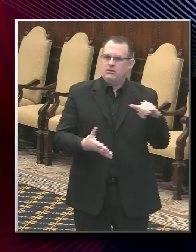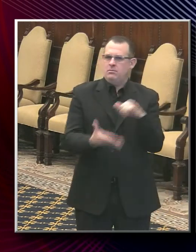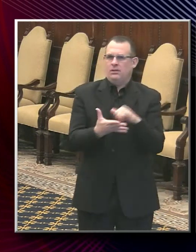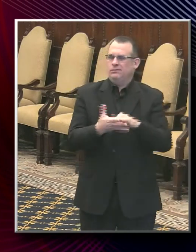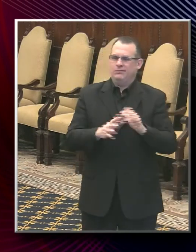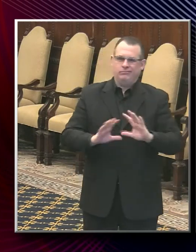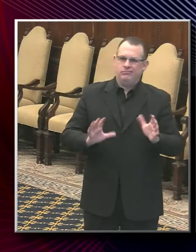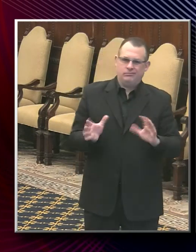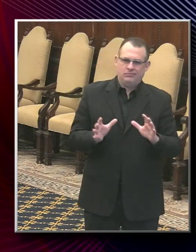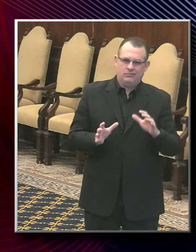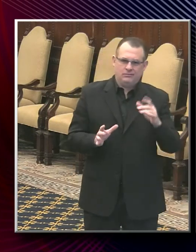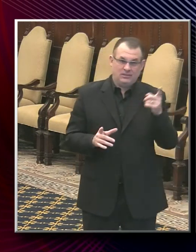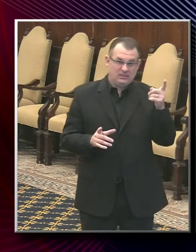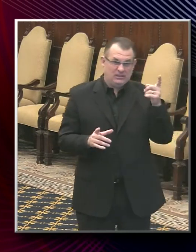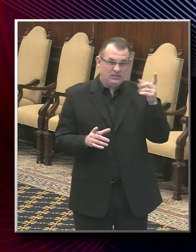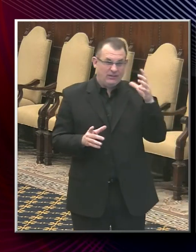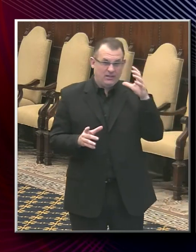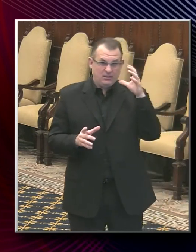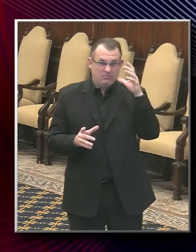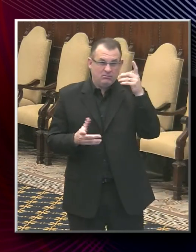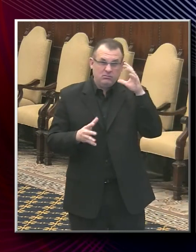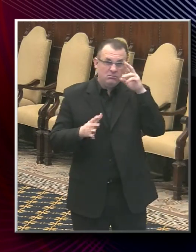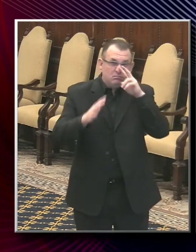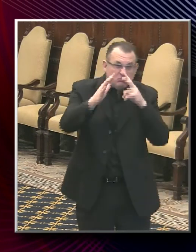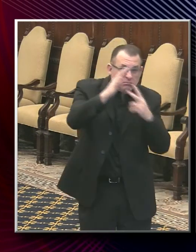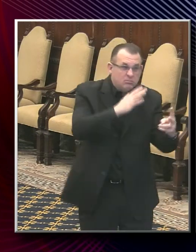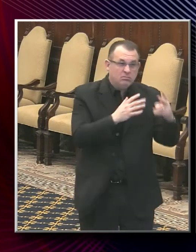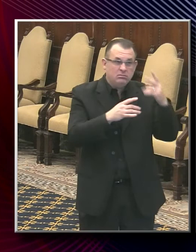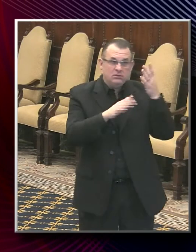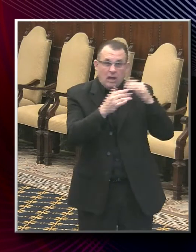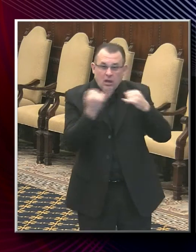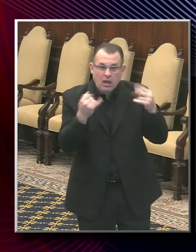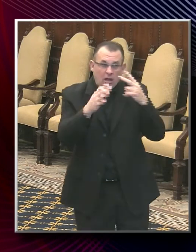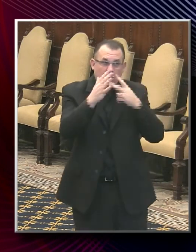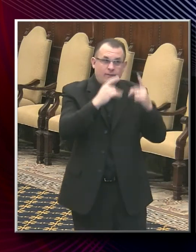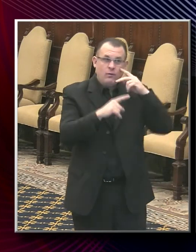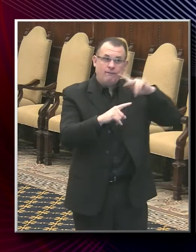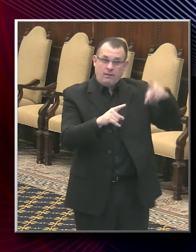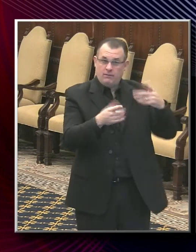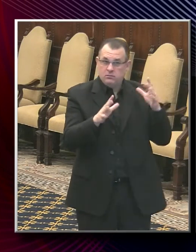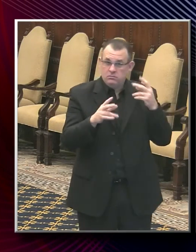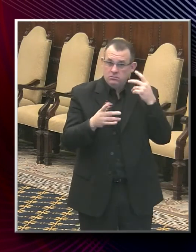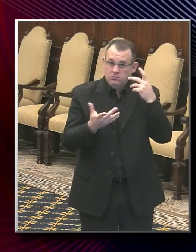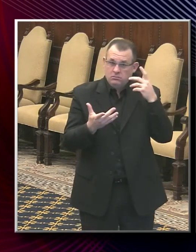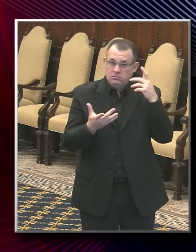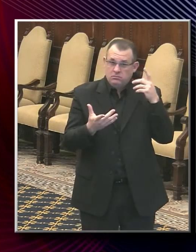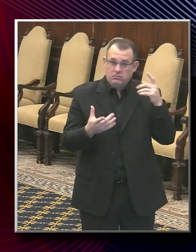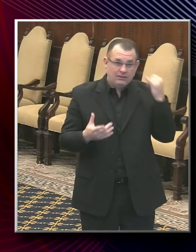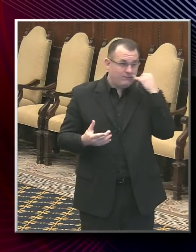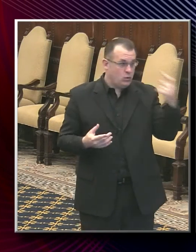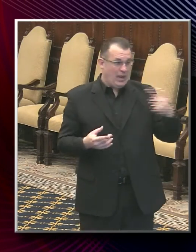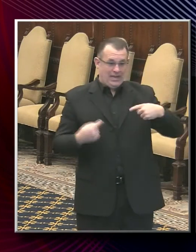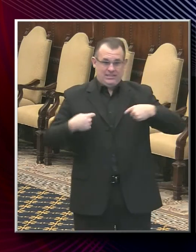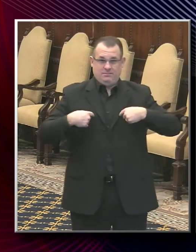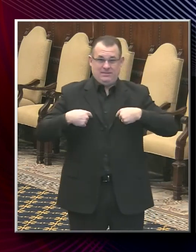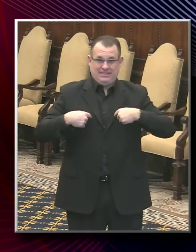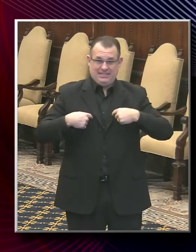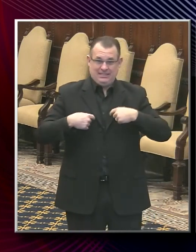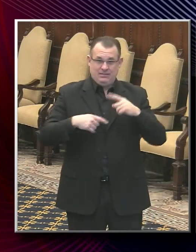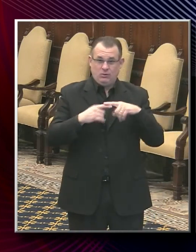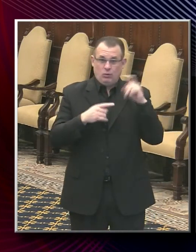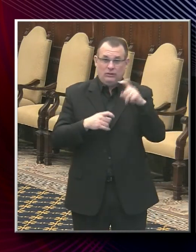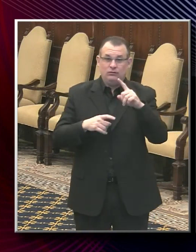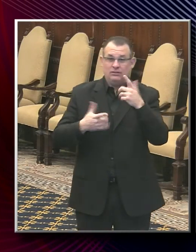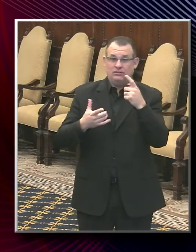a date or a deadline, what that would look like? Well, I mean, I know you're posing the question to me, but I think the question should be answered by